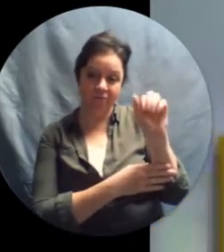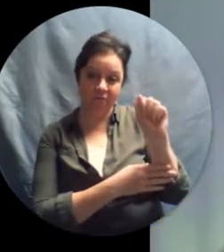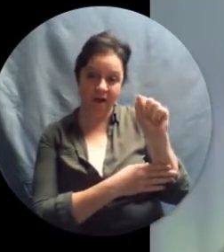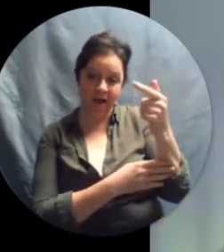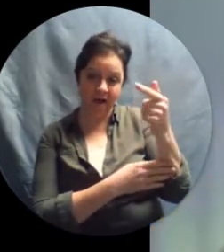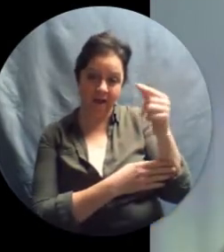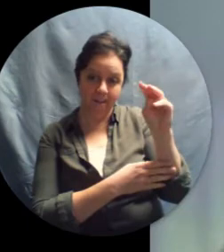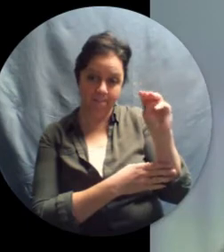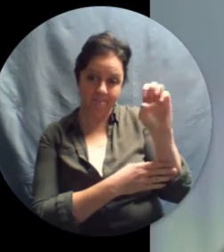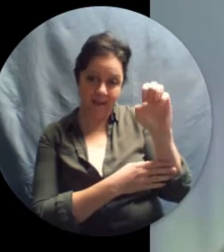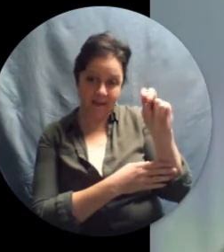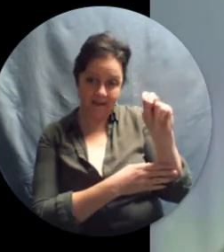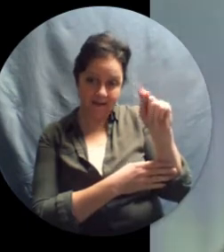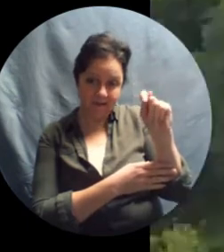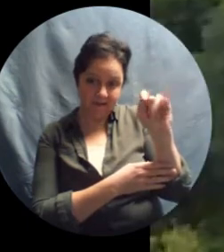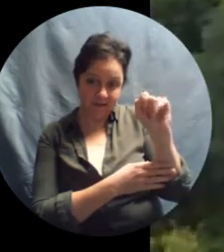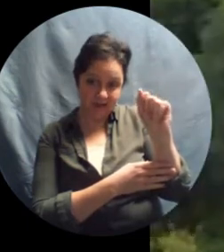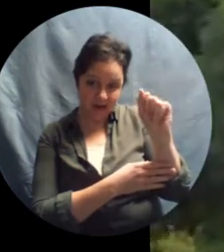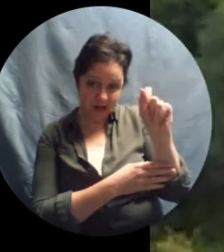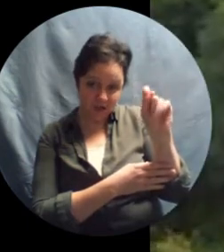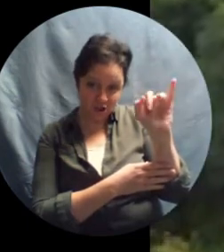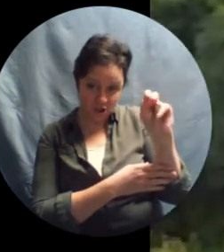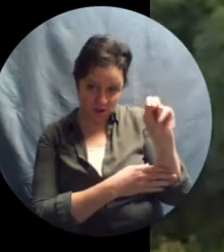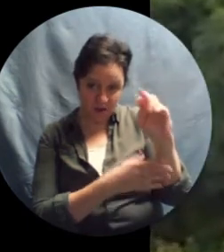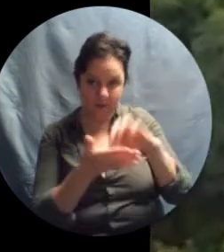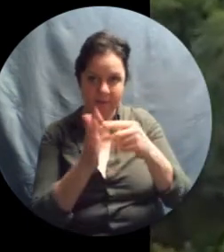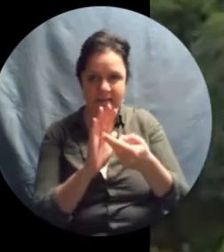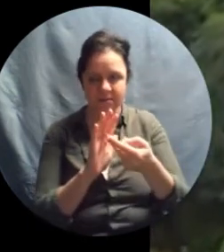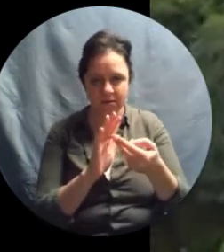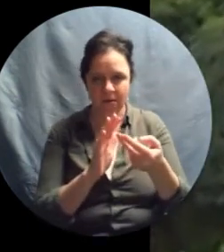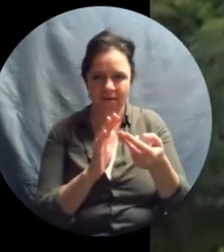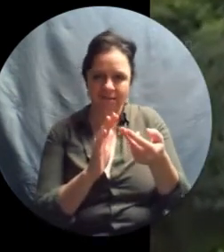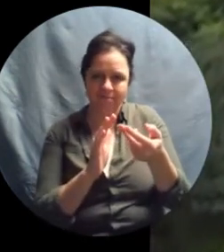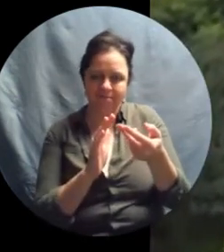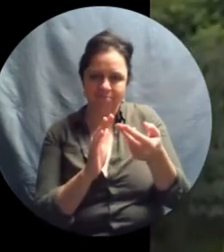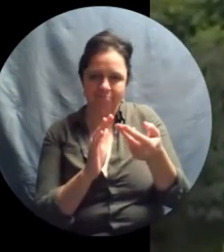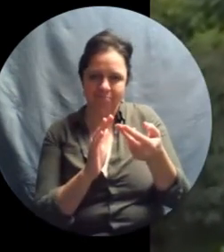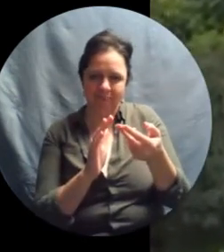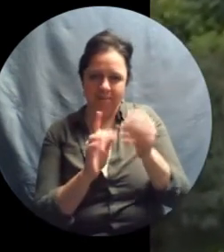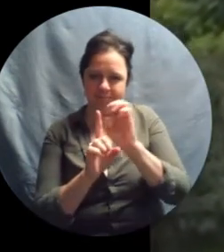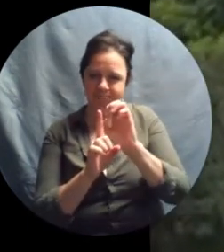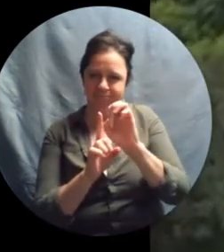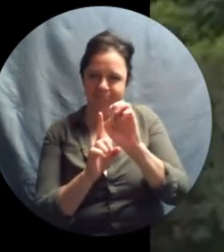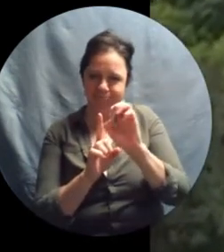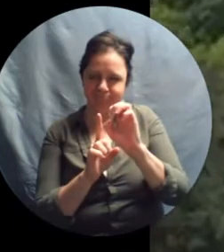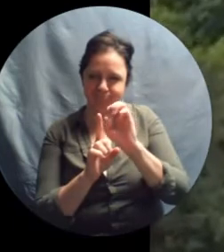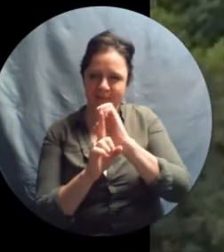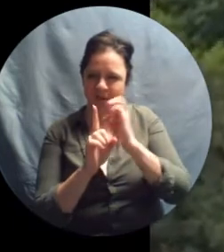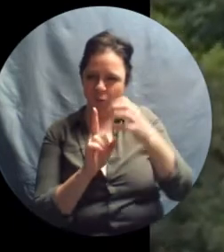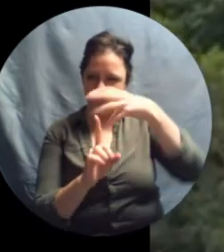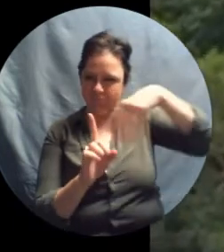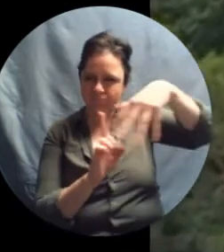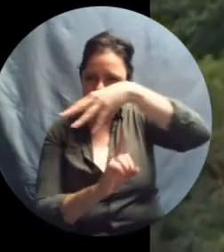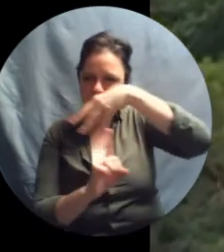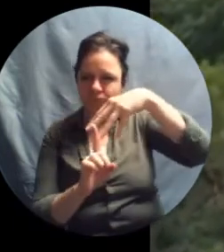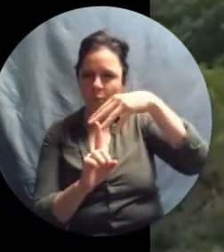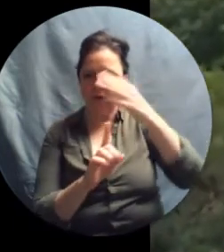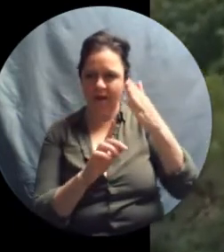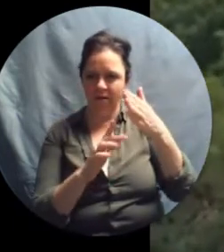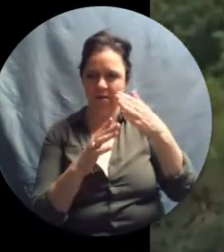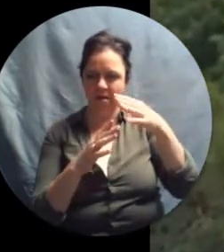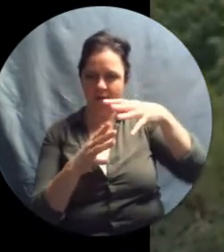habitat fragmentation is ecosystems and habitats are going to be divided into smaller portions. Now, originally